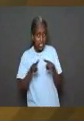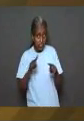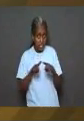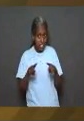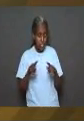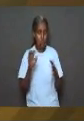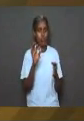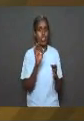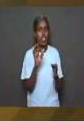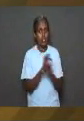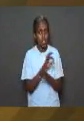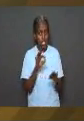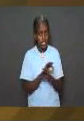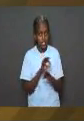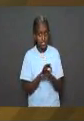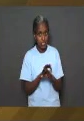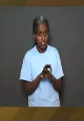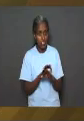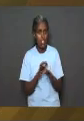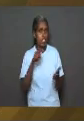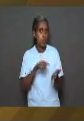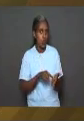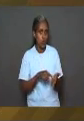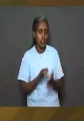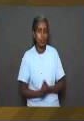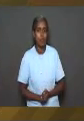of a function at a point.